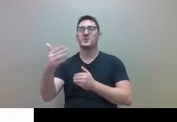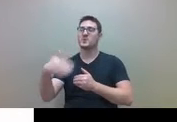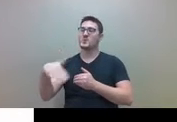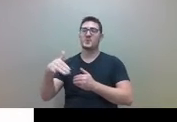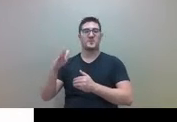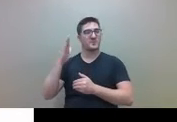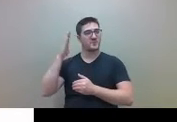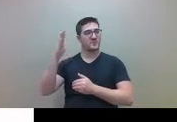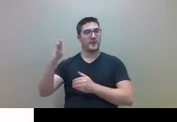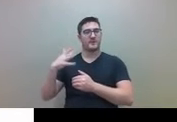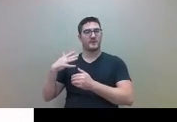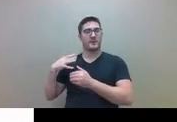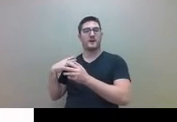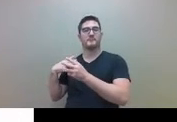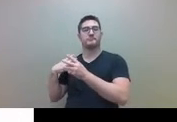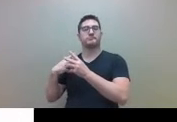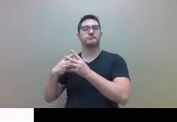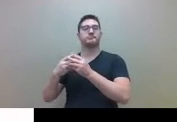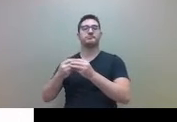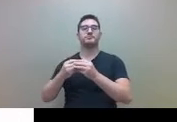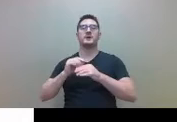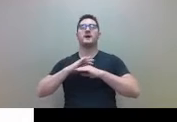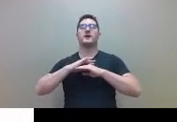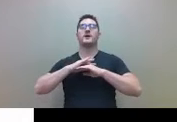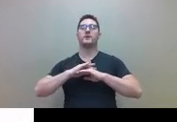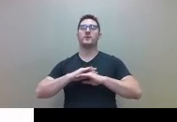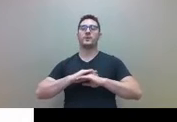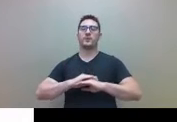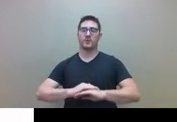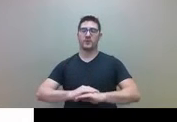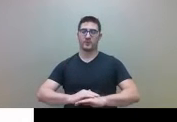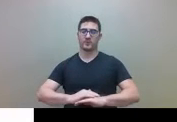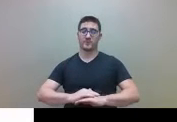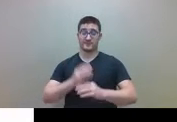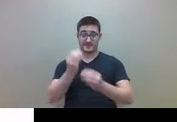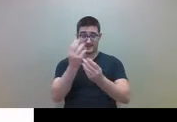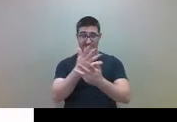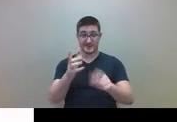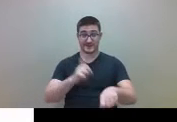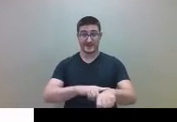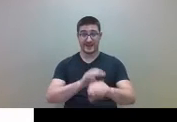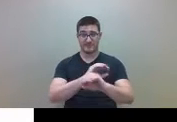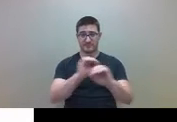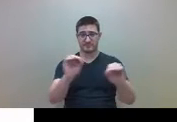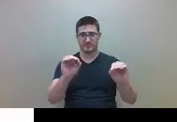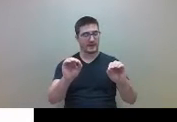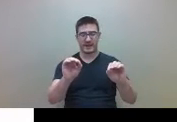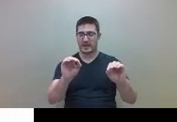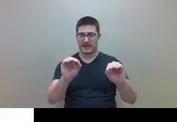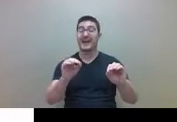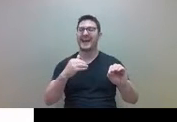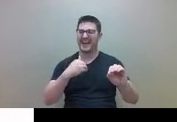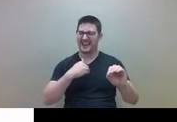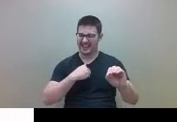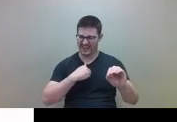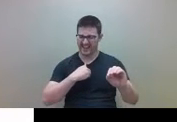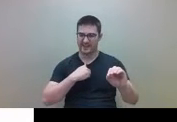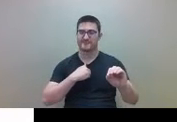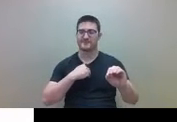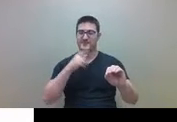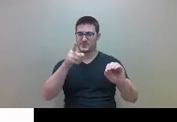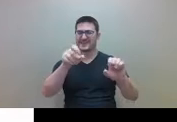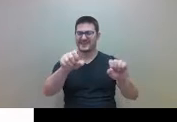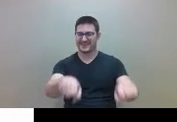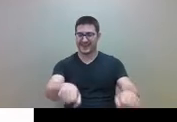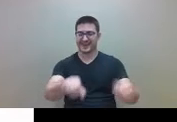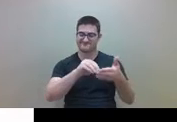cumulative effect on your body. So you do have time. You just have to incorporate. It's a shifting